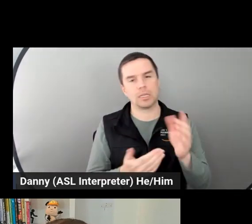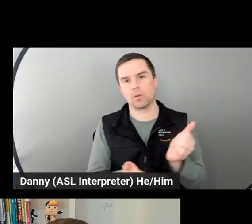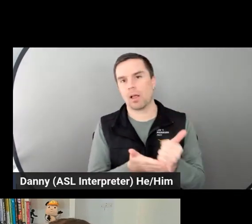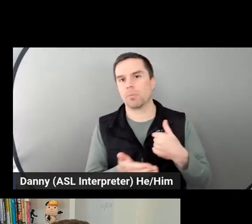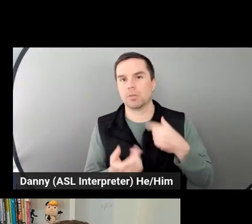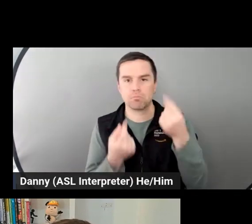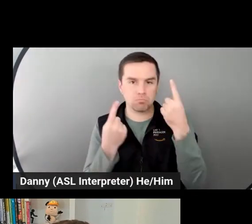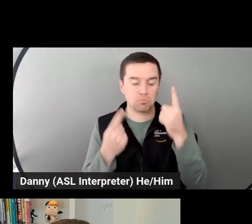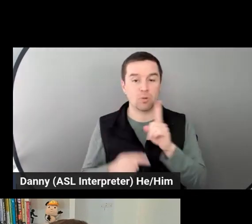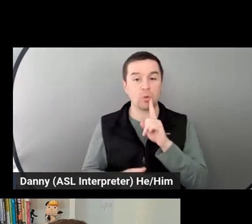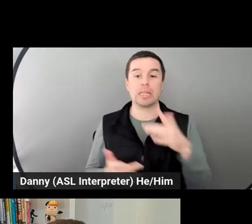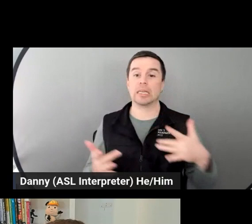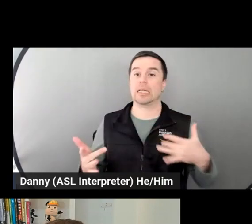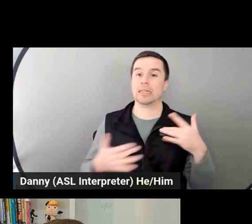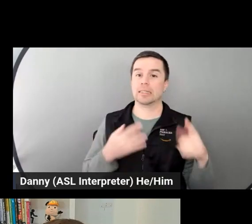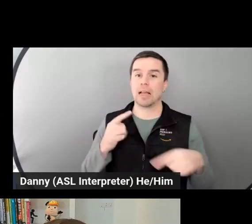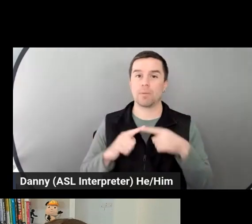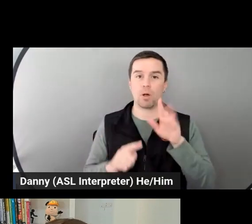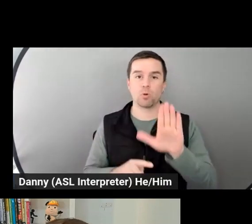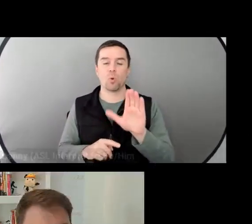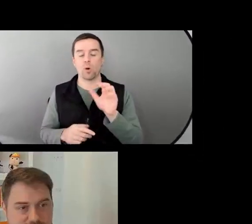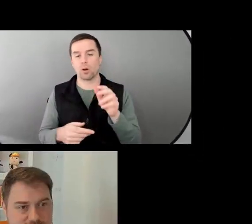this. Yeah, it's cool.